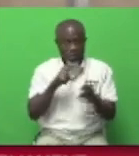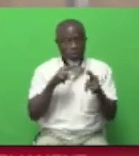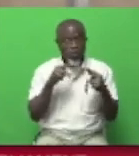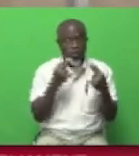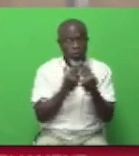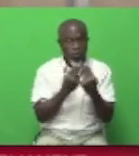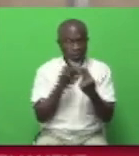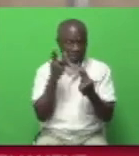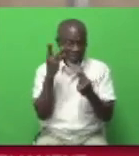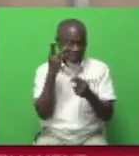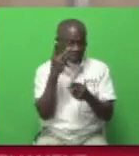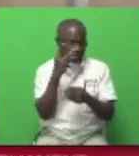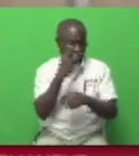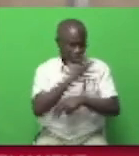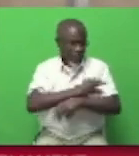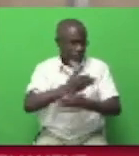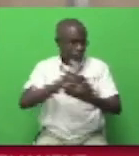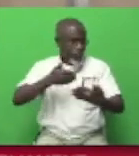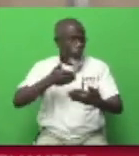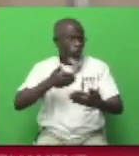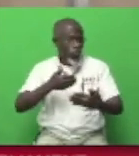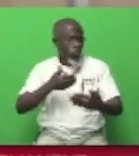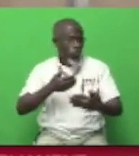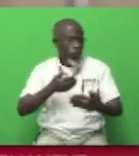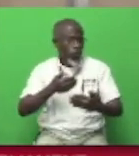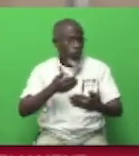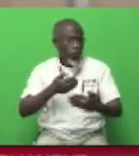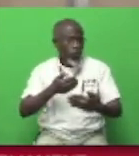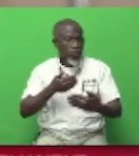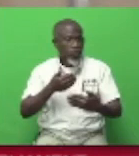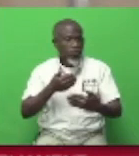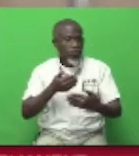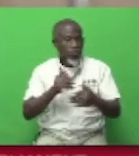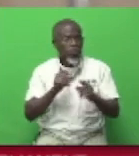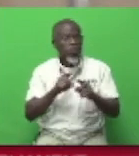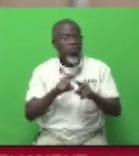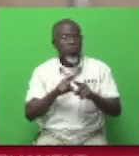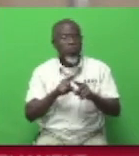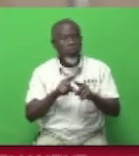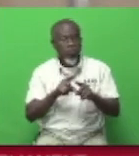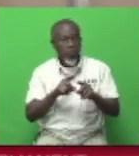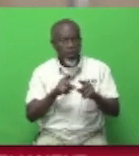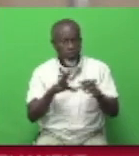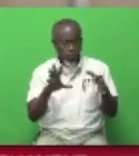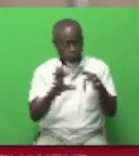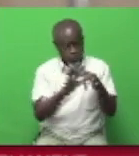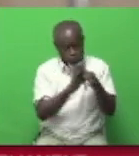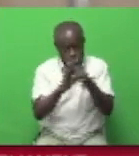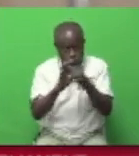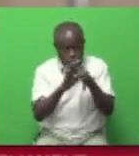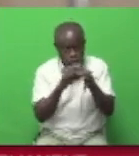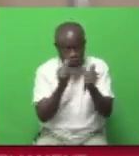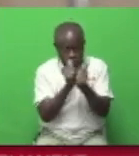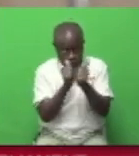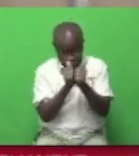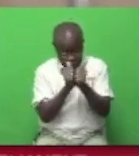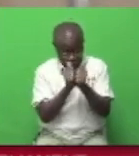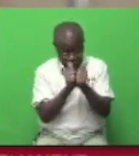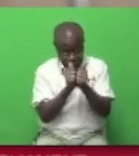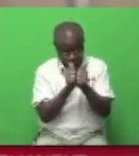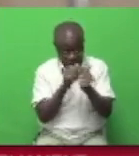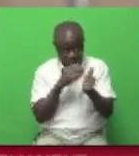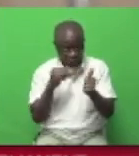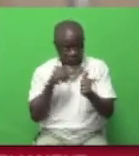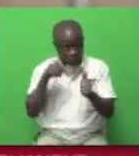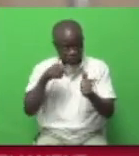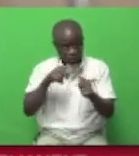about 6 days ago, Mr. Vice President, the unit would have partnered and were a part, this unit and members of our